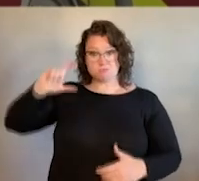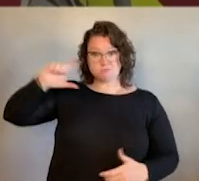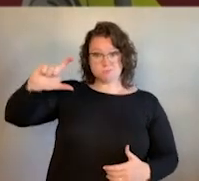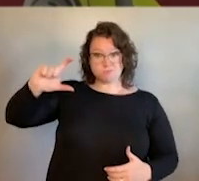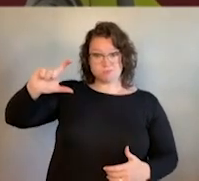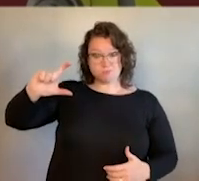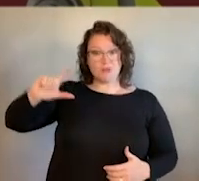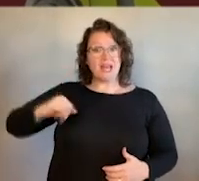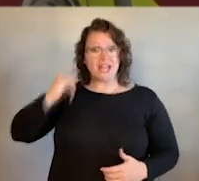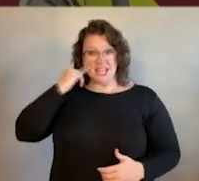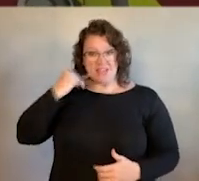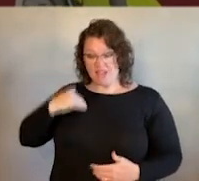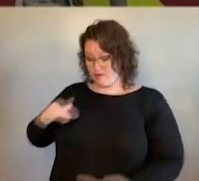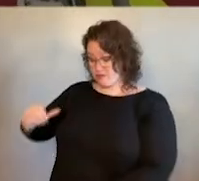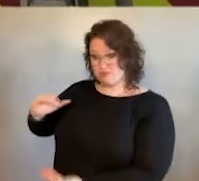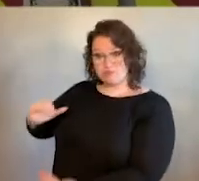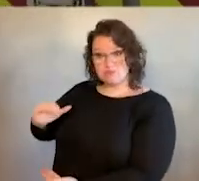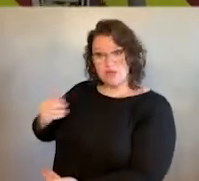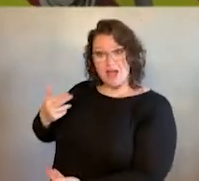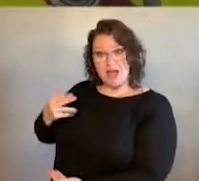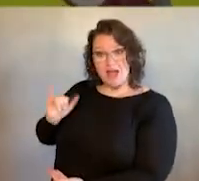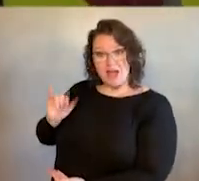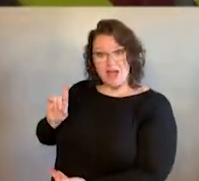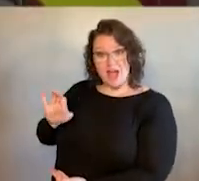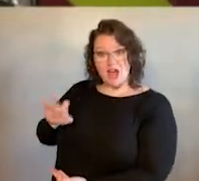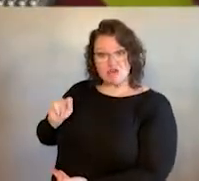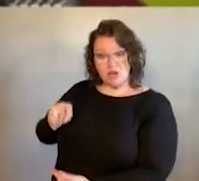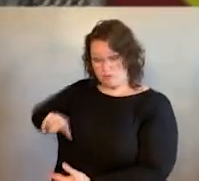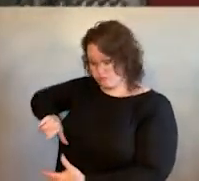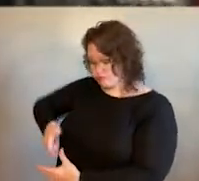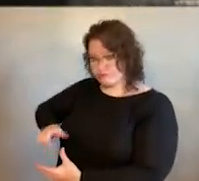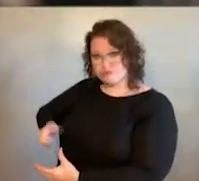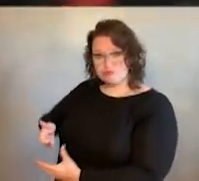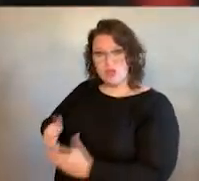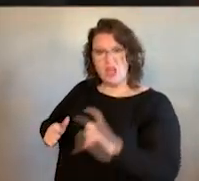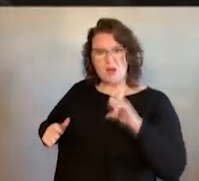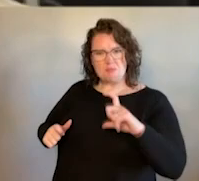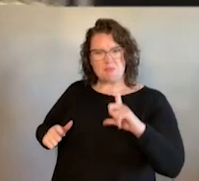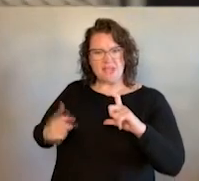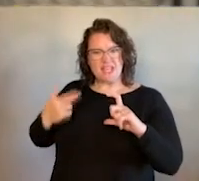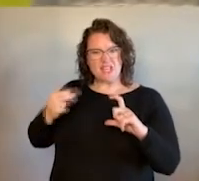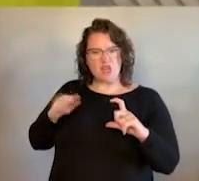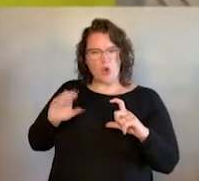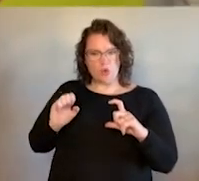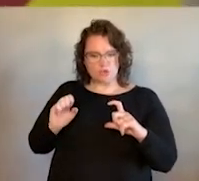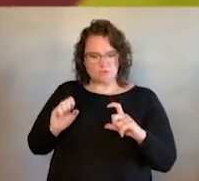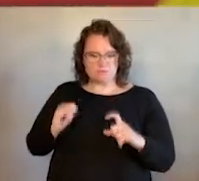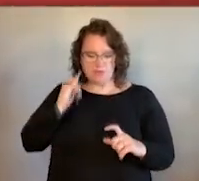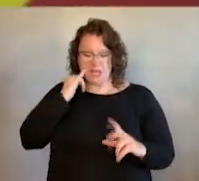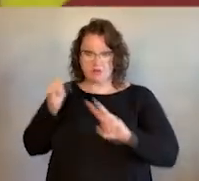have a hydrant available that we can hook to hydrants. If we move around,